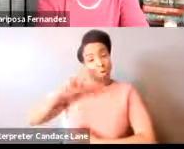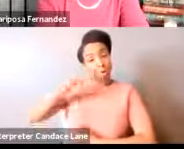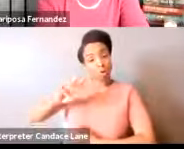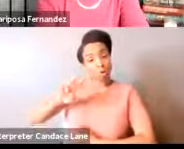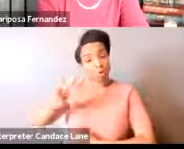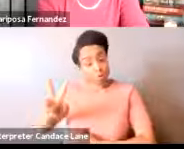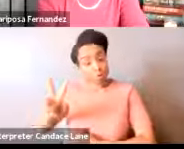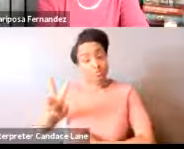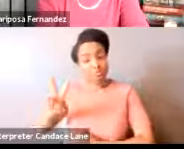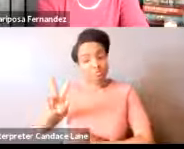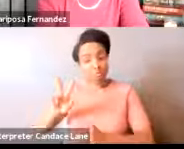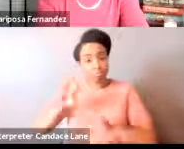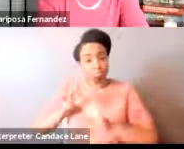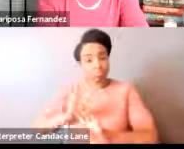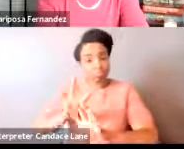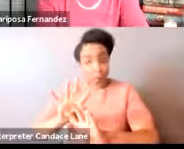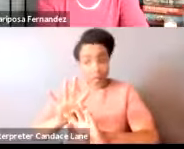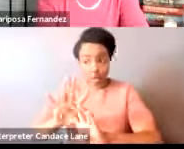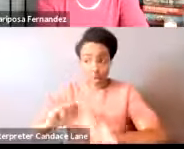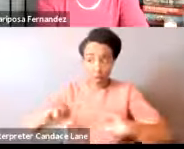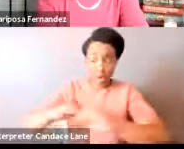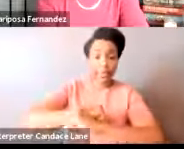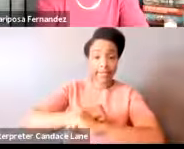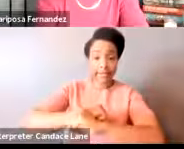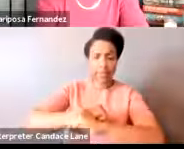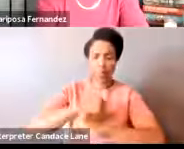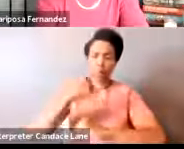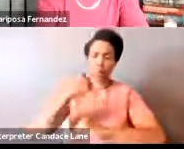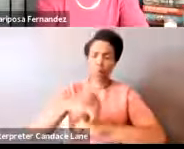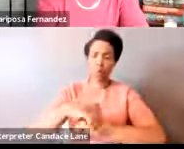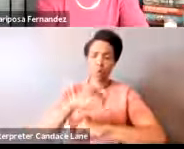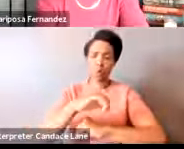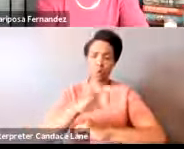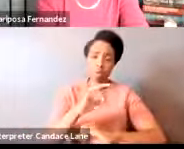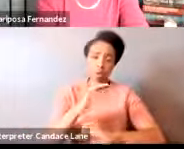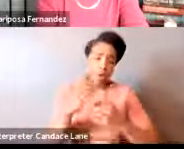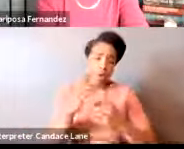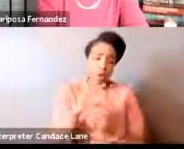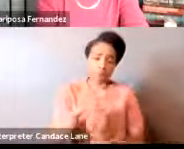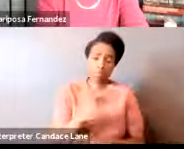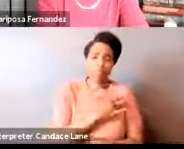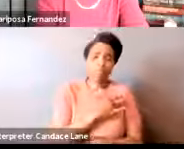their voices, and it's an incredible series.